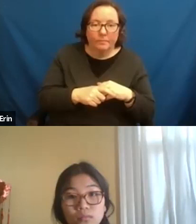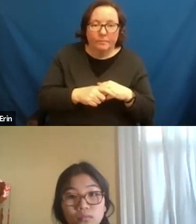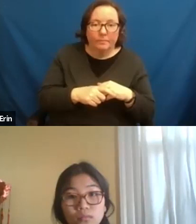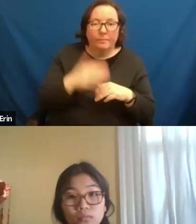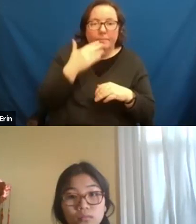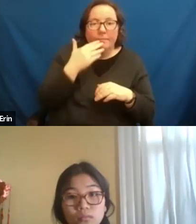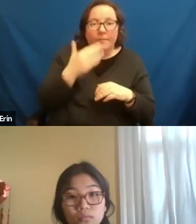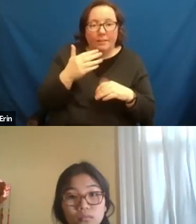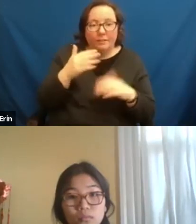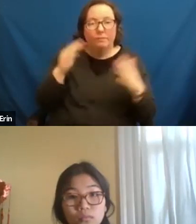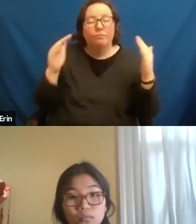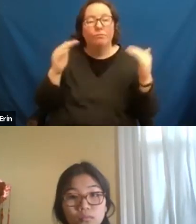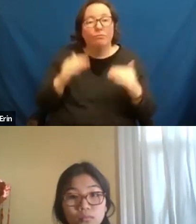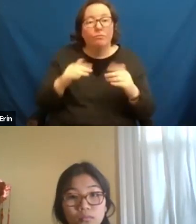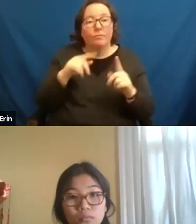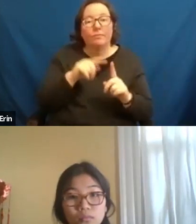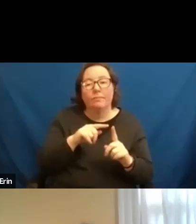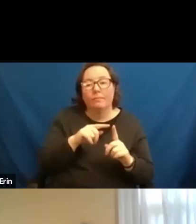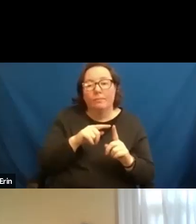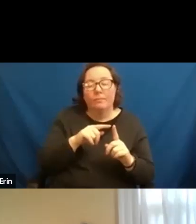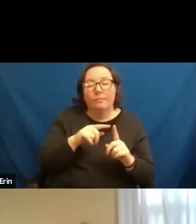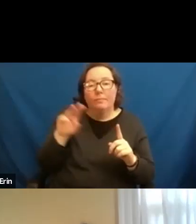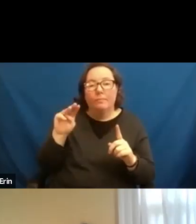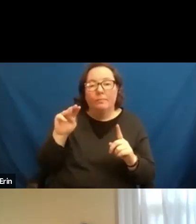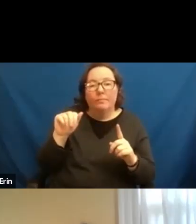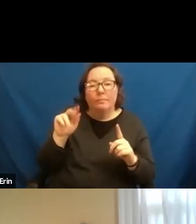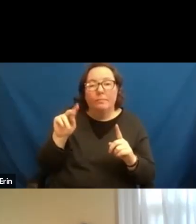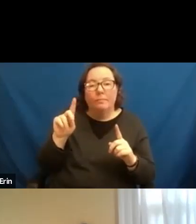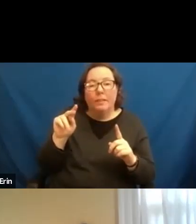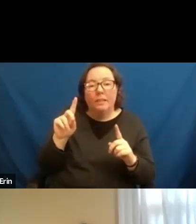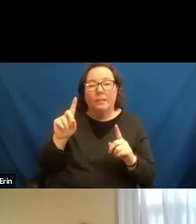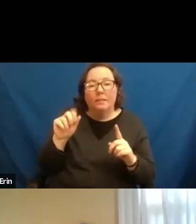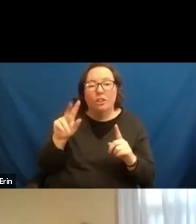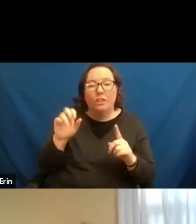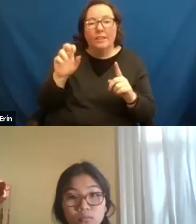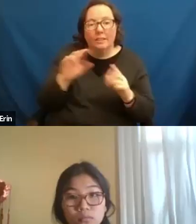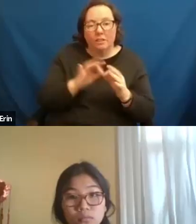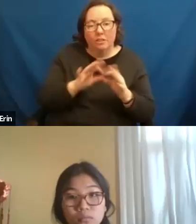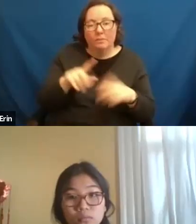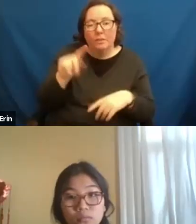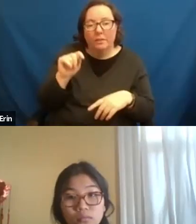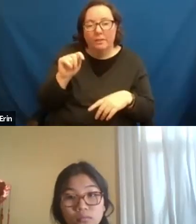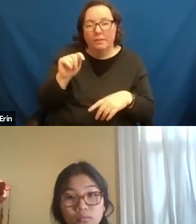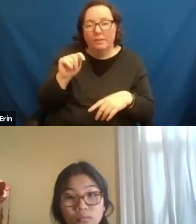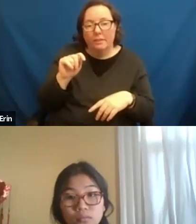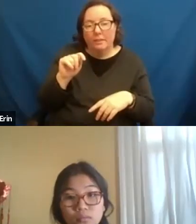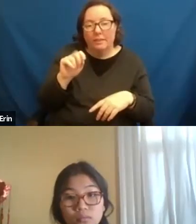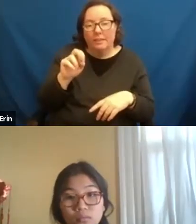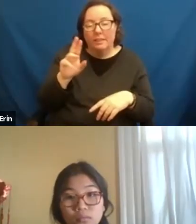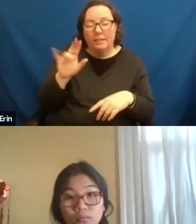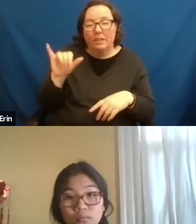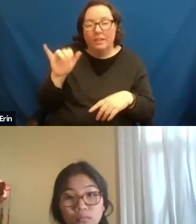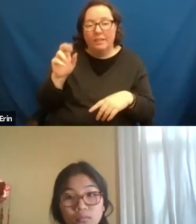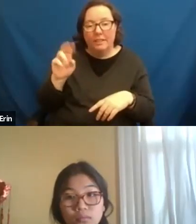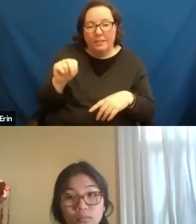you. Thank you. Our Mandarin interpreter is Terry Yin. Please give the instructions in